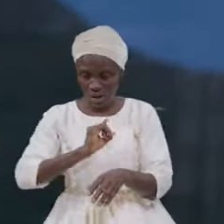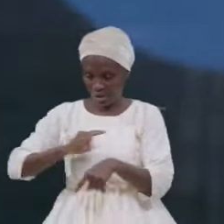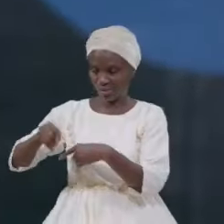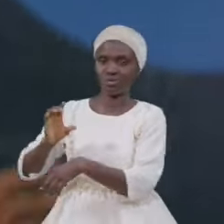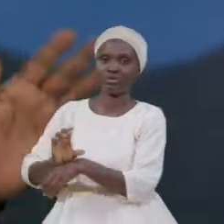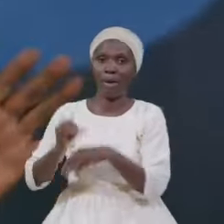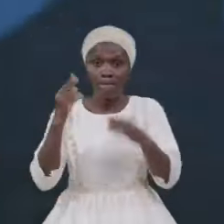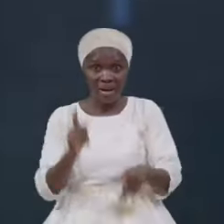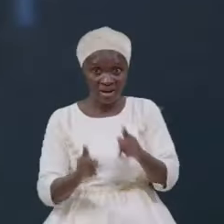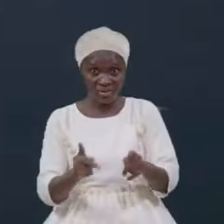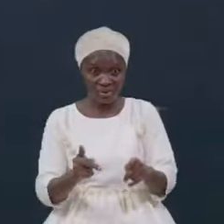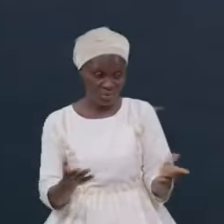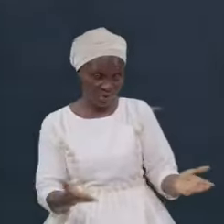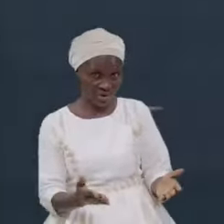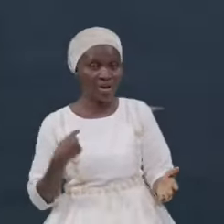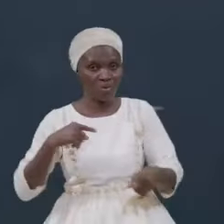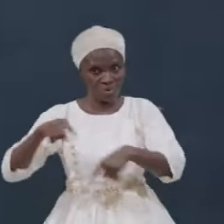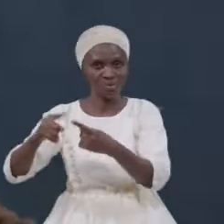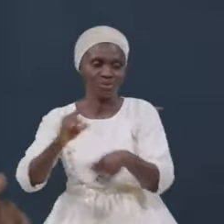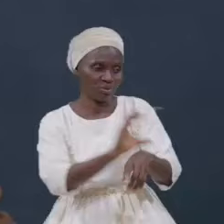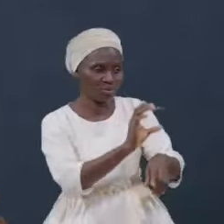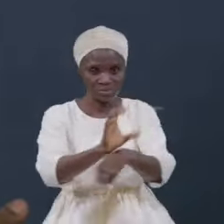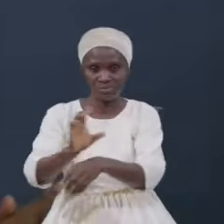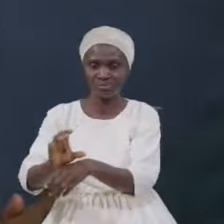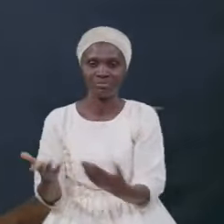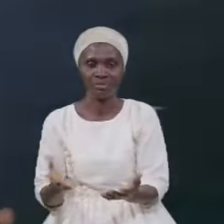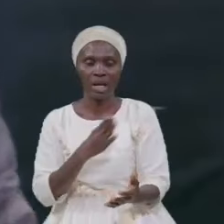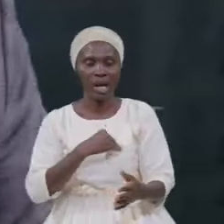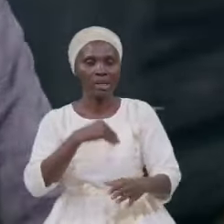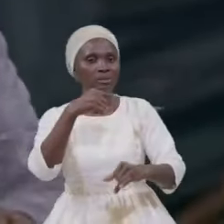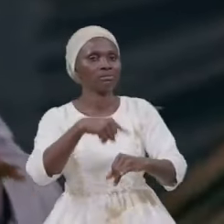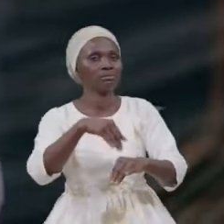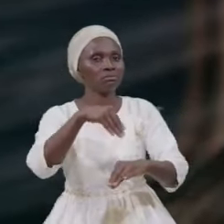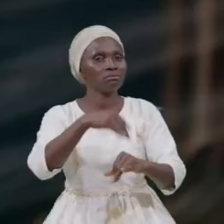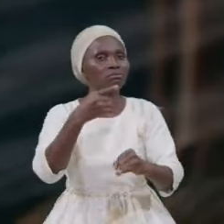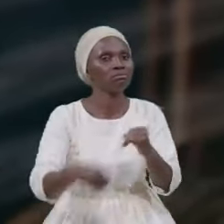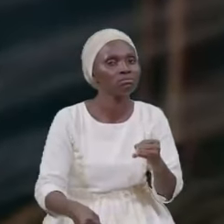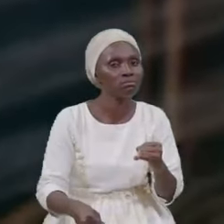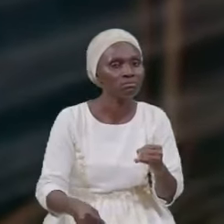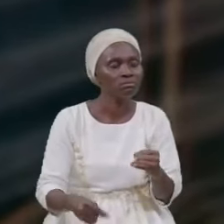church, and eventually somebody dies, and